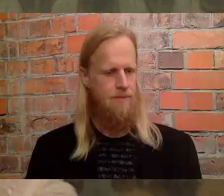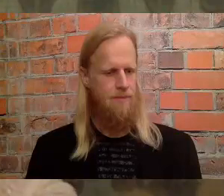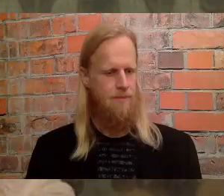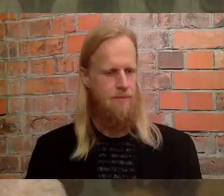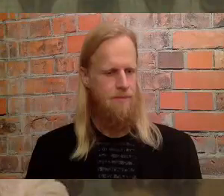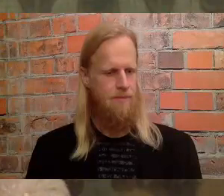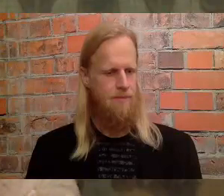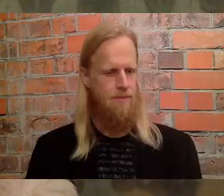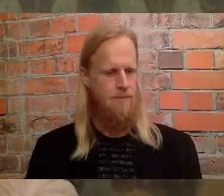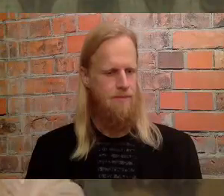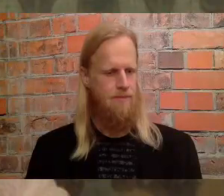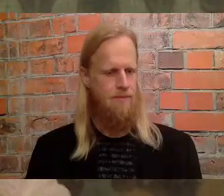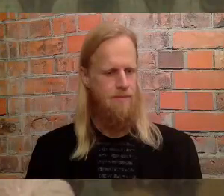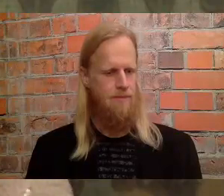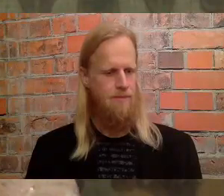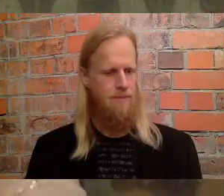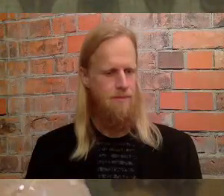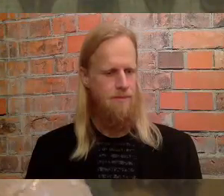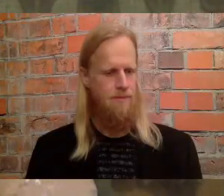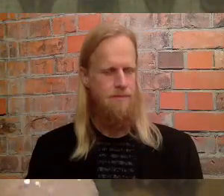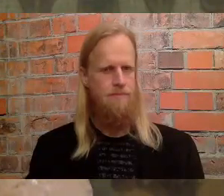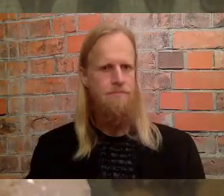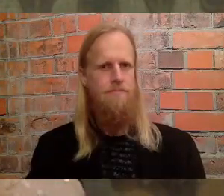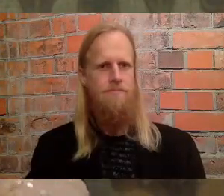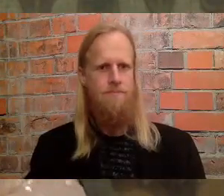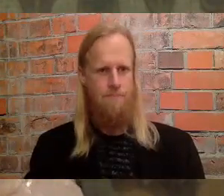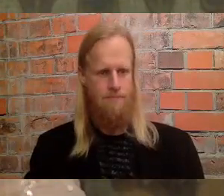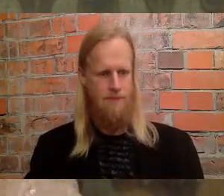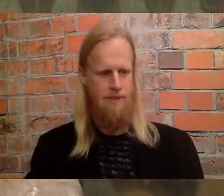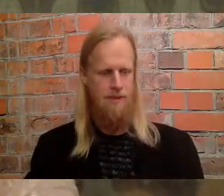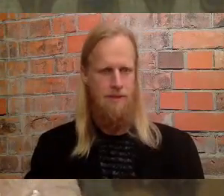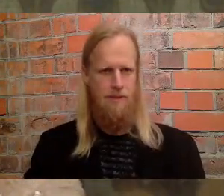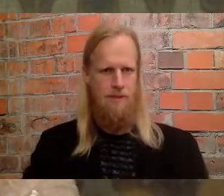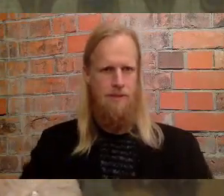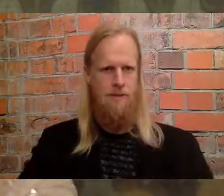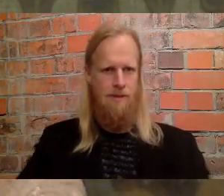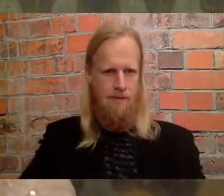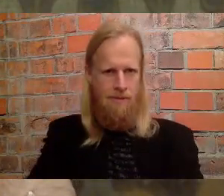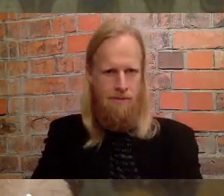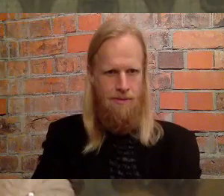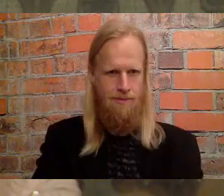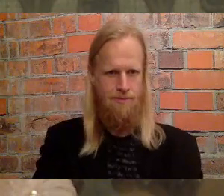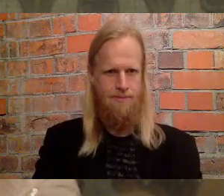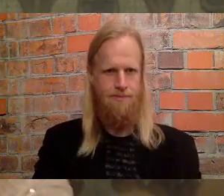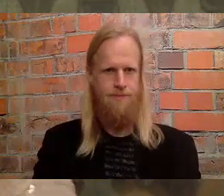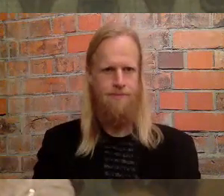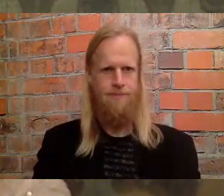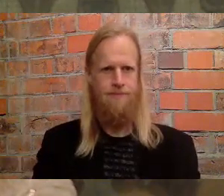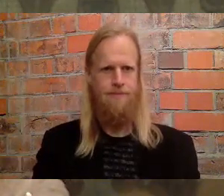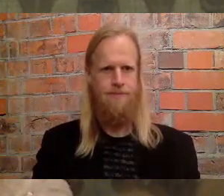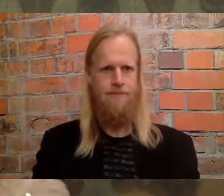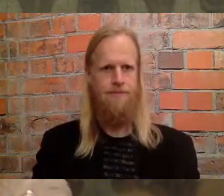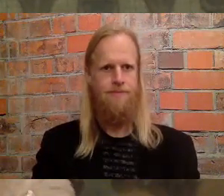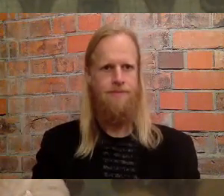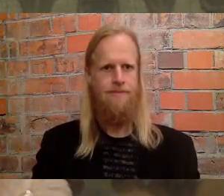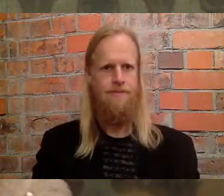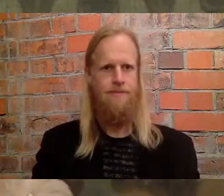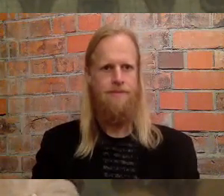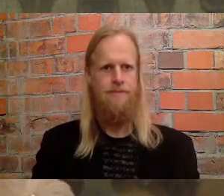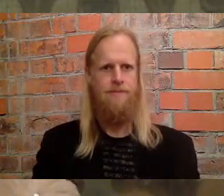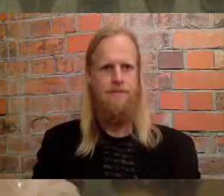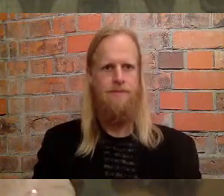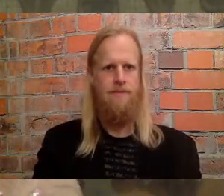little electrical super highways. And all we're doing is sending tiny